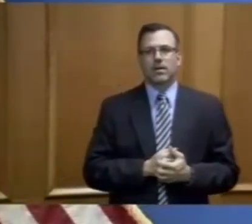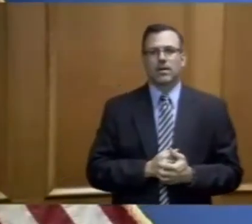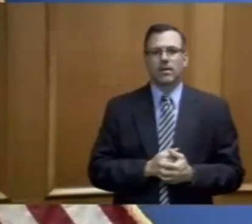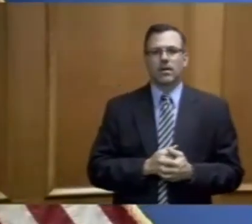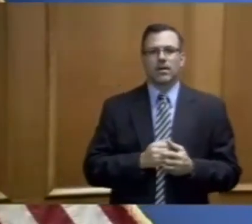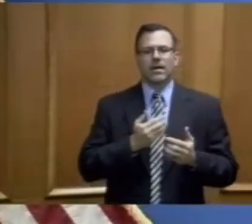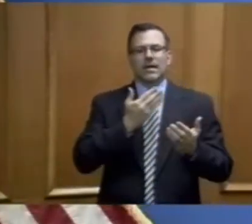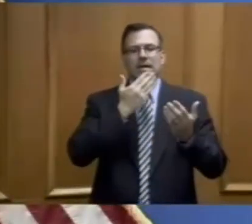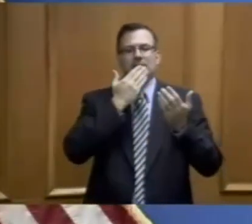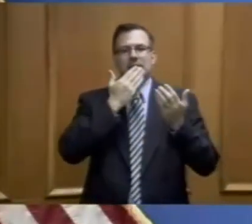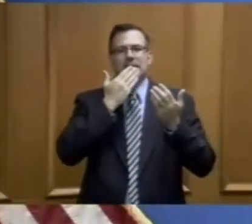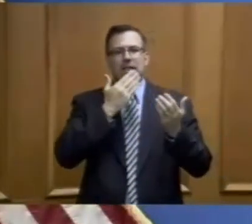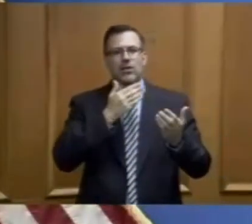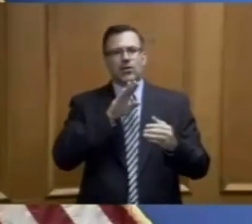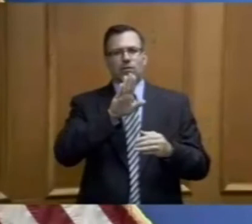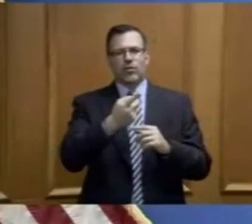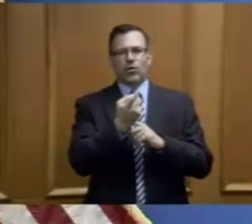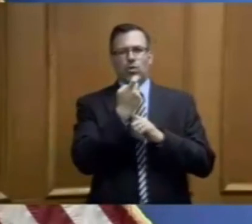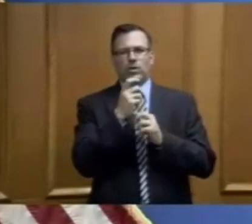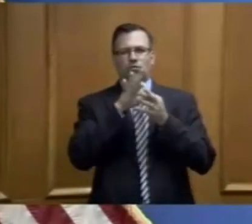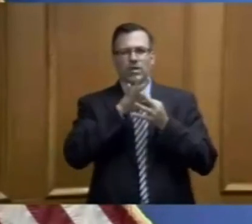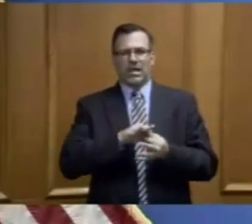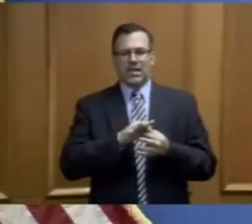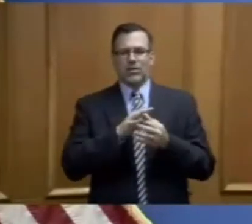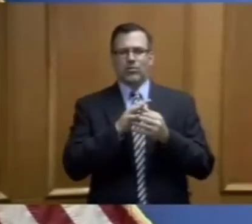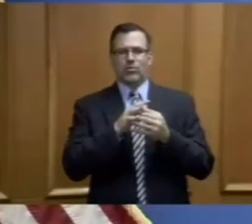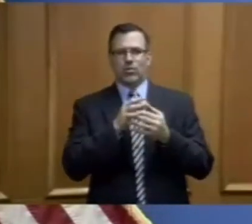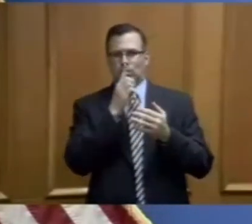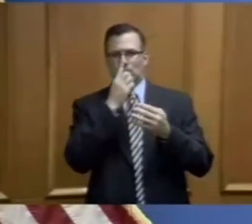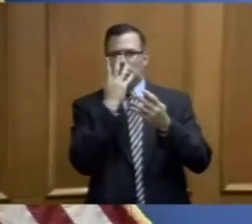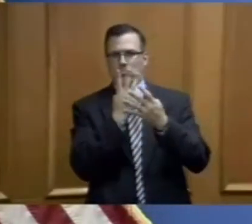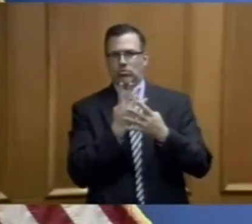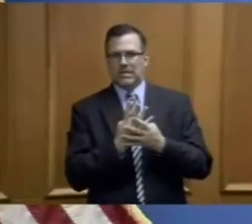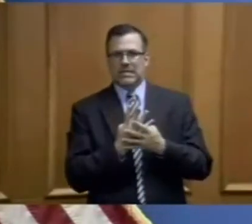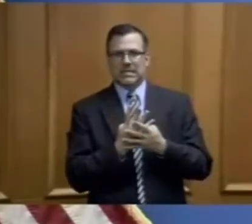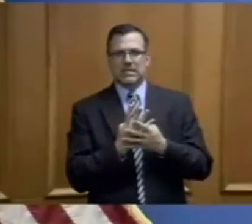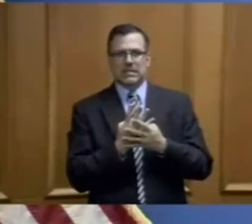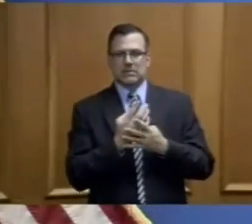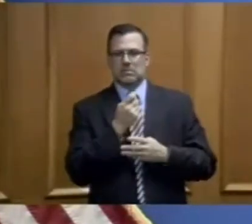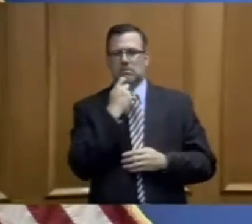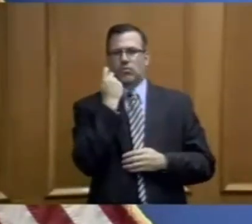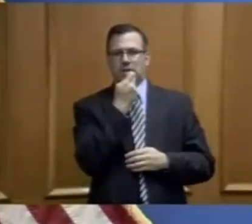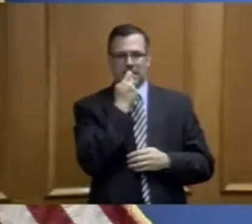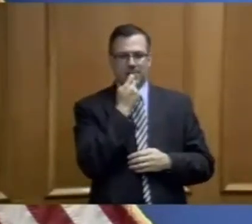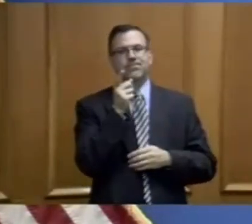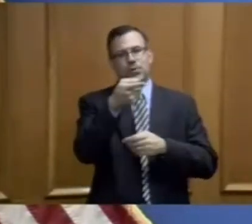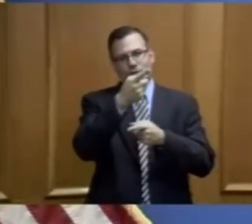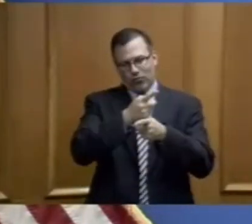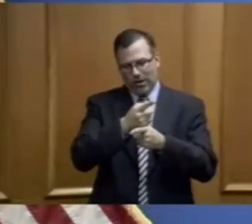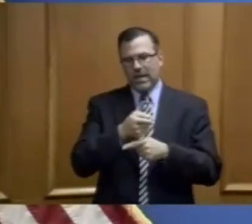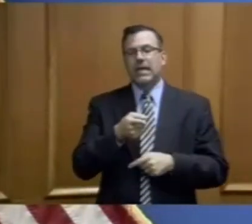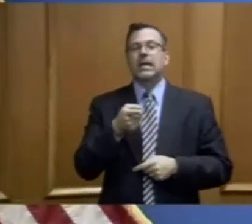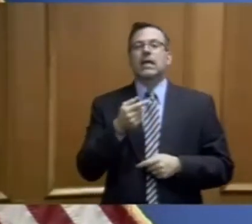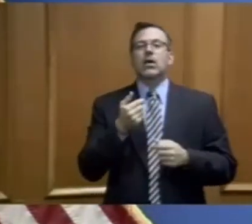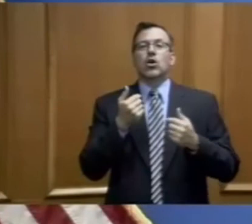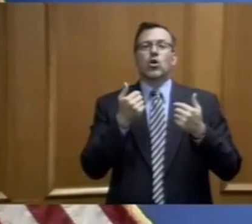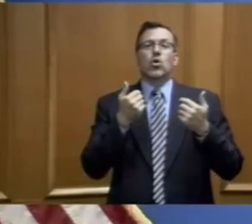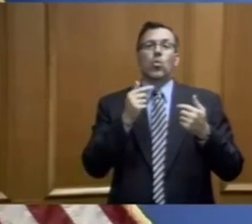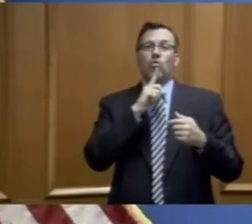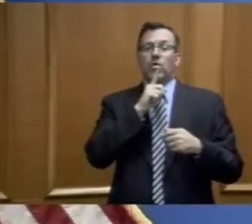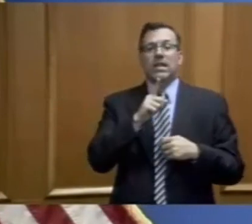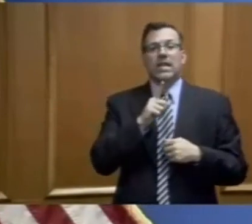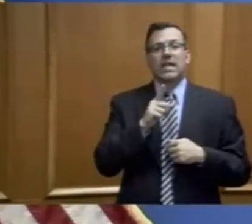Thank you for your question regarding prison retesting. So you're exactly right. We do have a very low